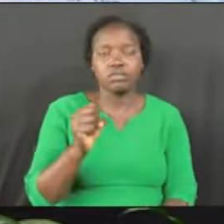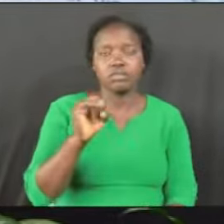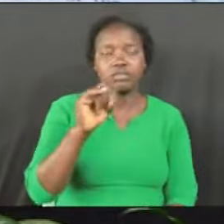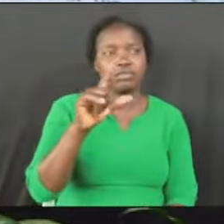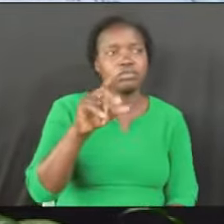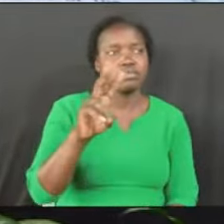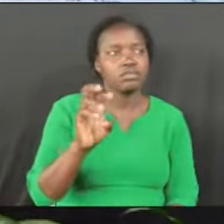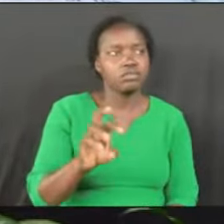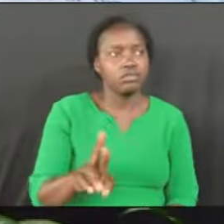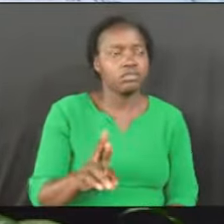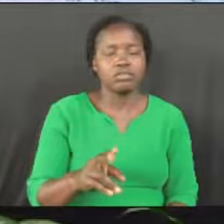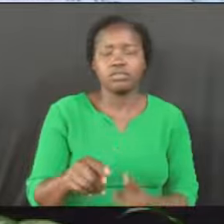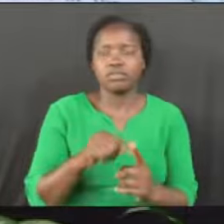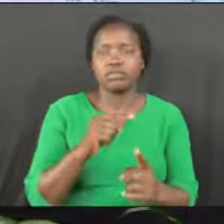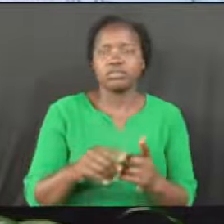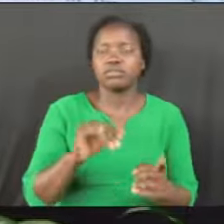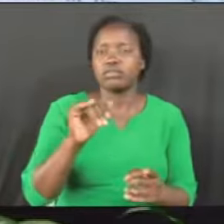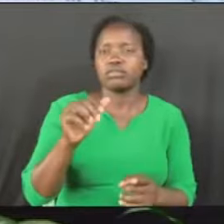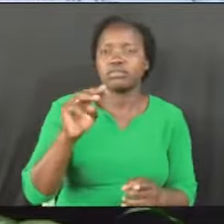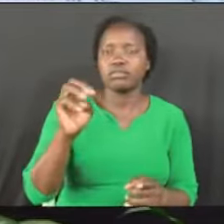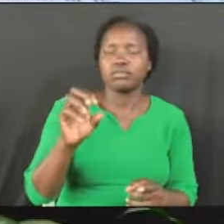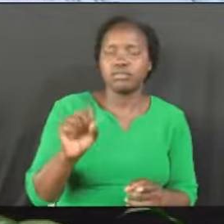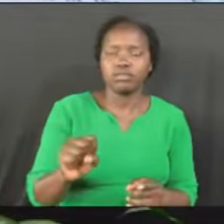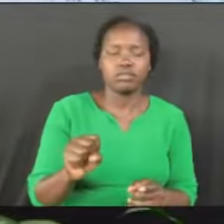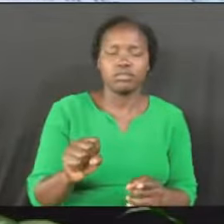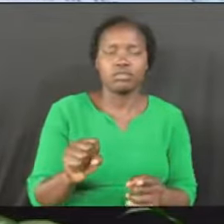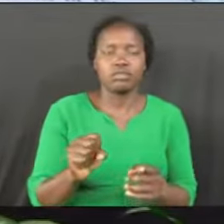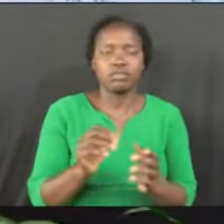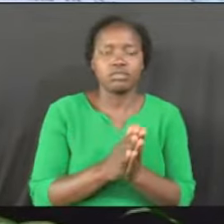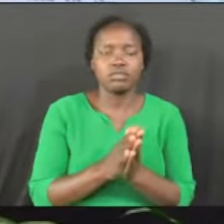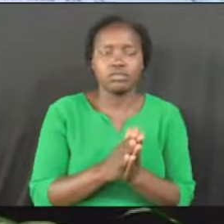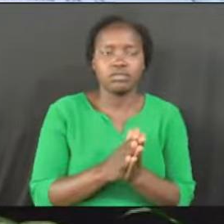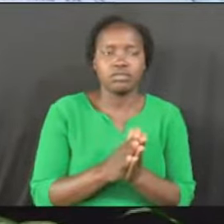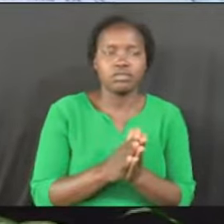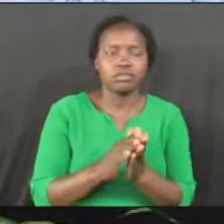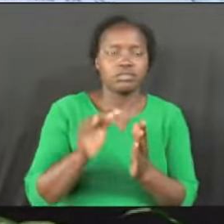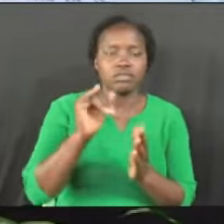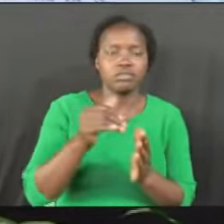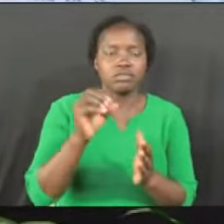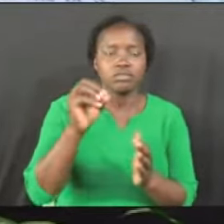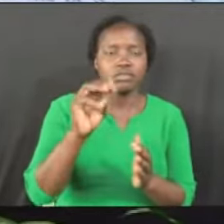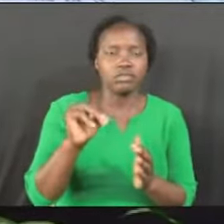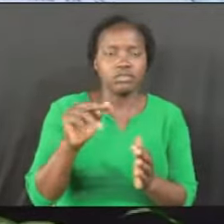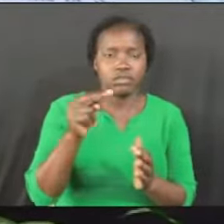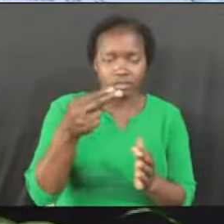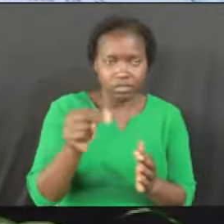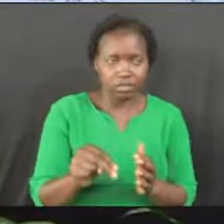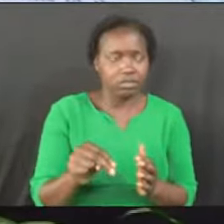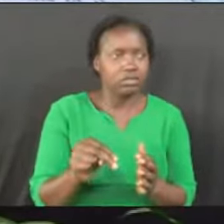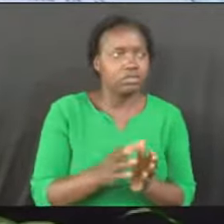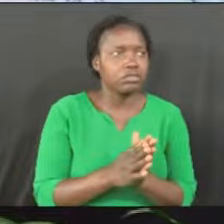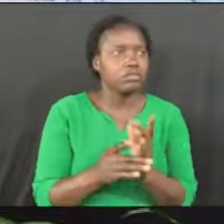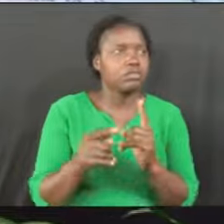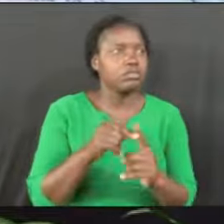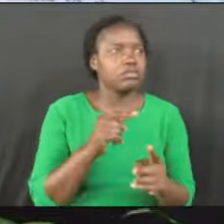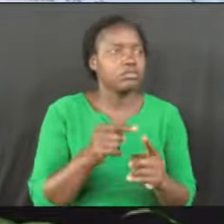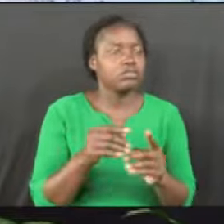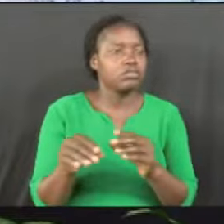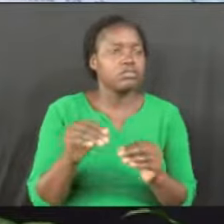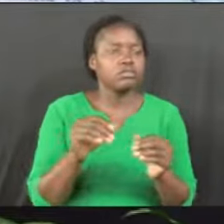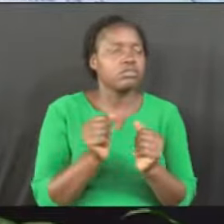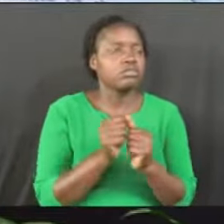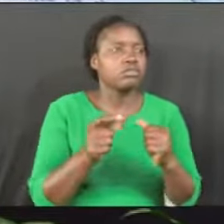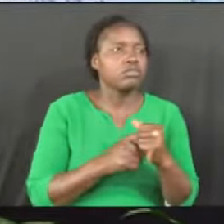kills James, the brother of John, with a sword. He banishes John to Patmos. He locks up Peter and puts 16